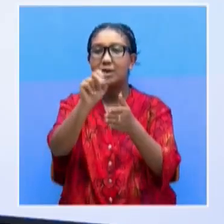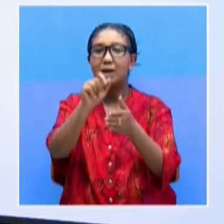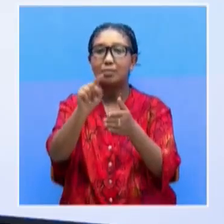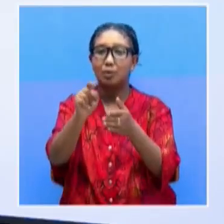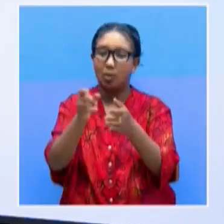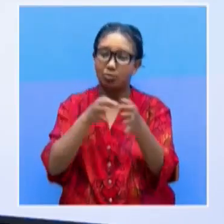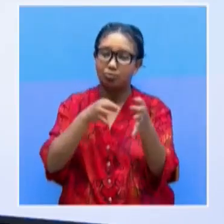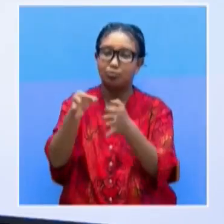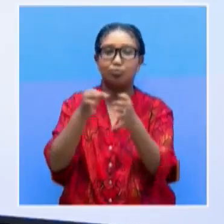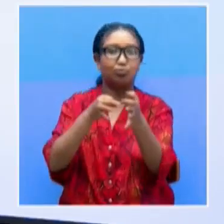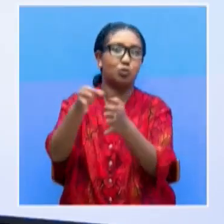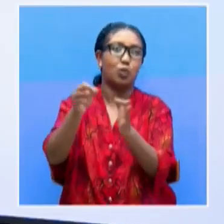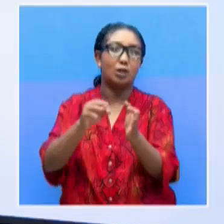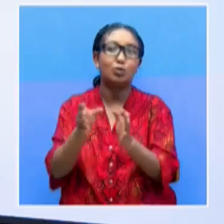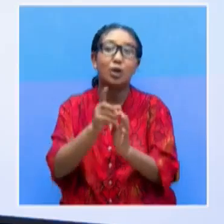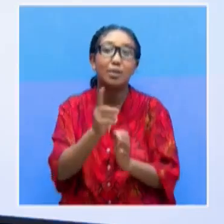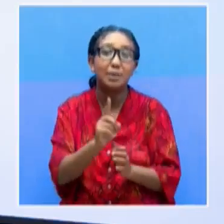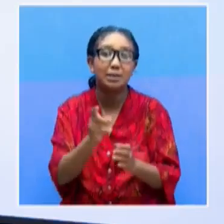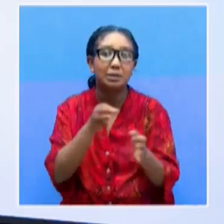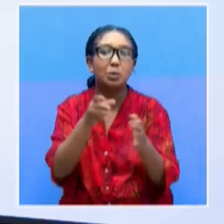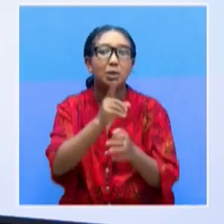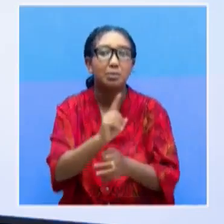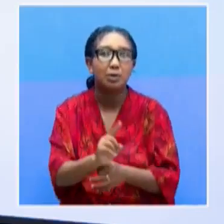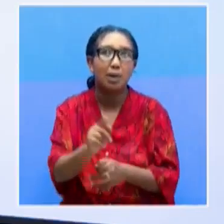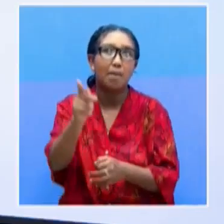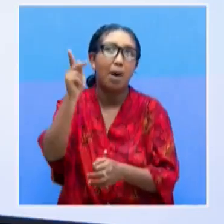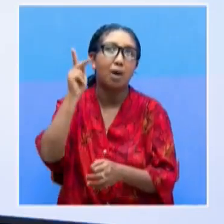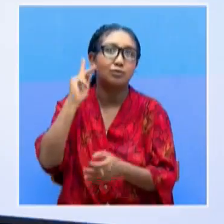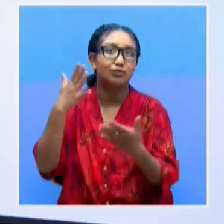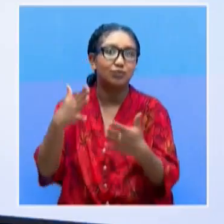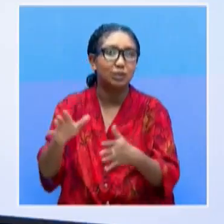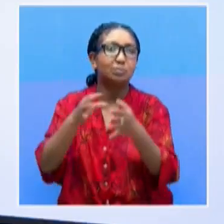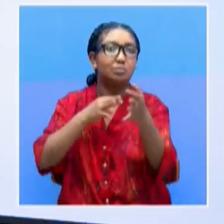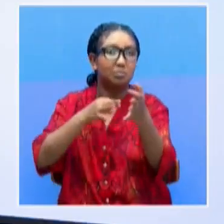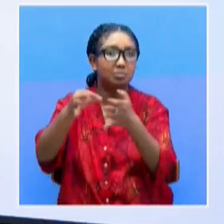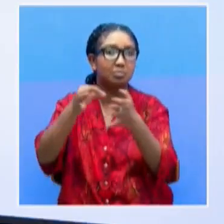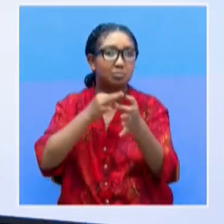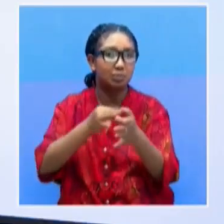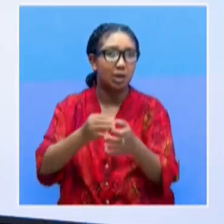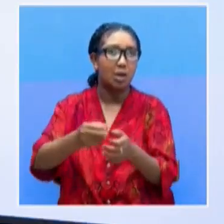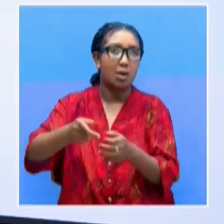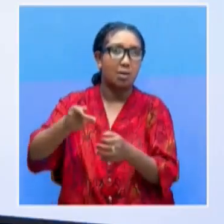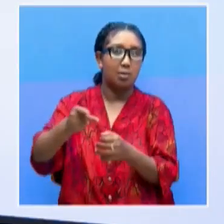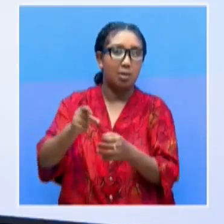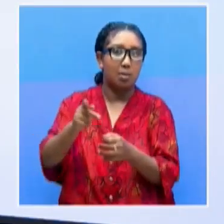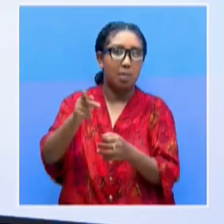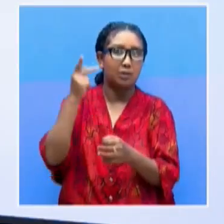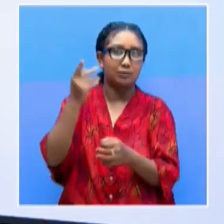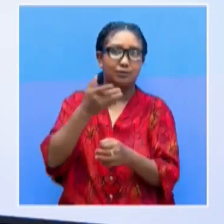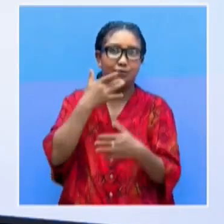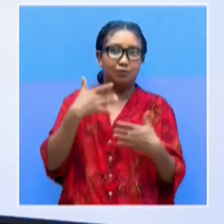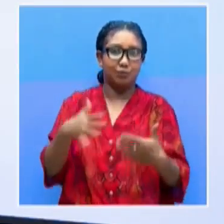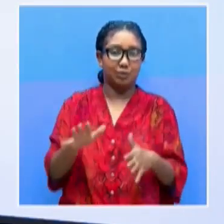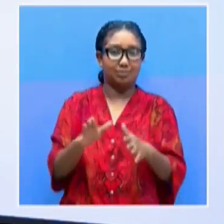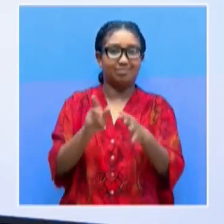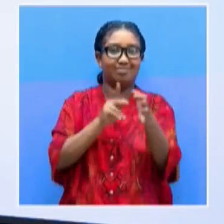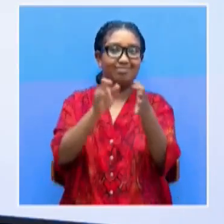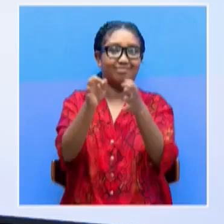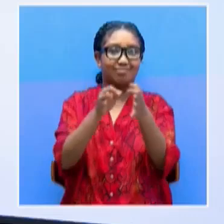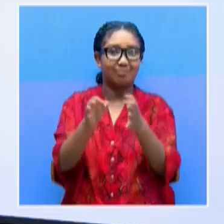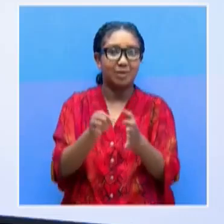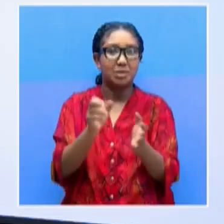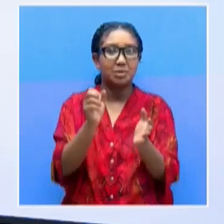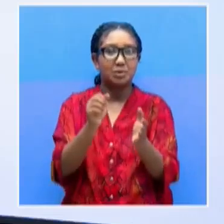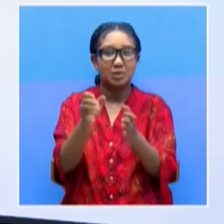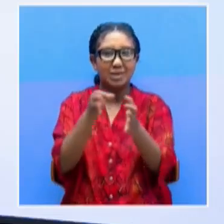To tell. To tell what? To tell a past event. To tell an event in a paragraph. When you say